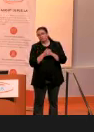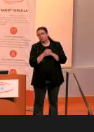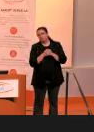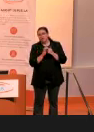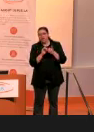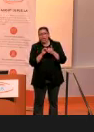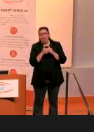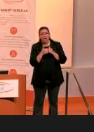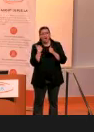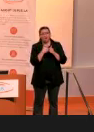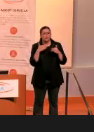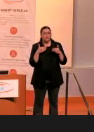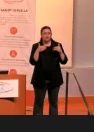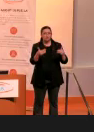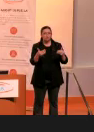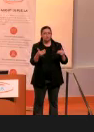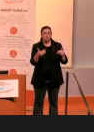How do we go forward here?